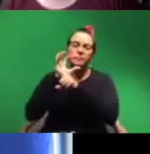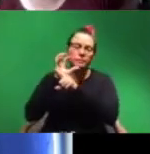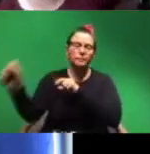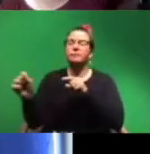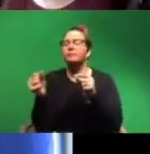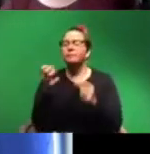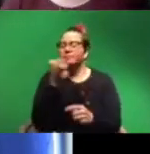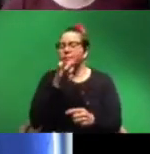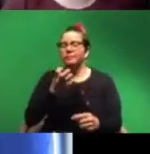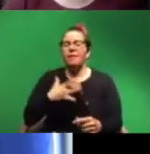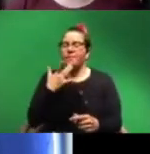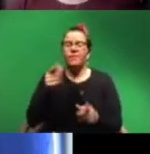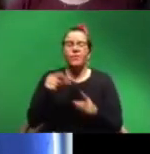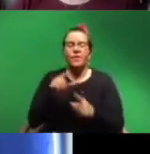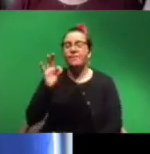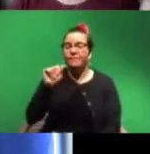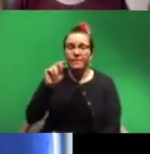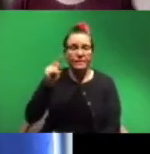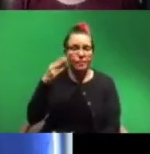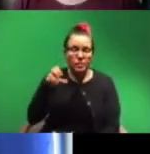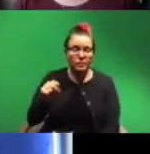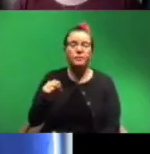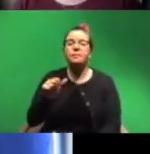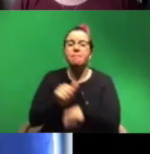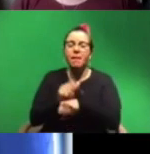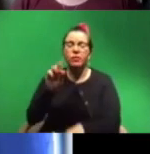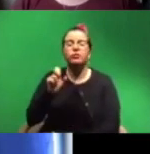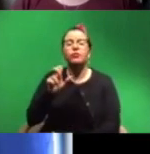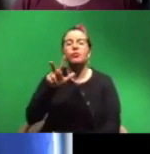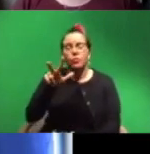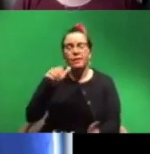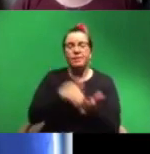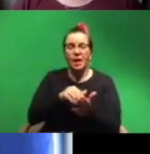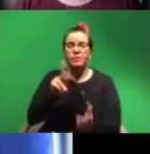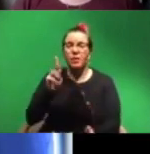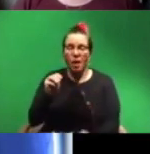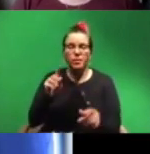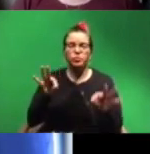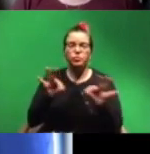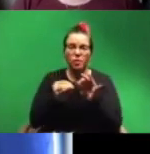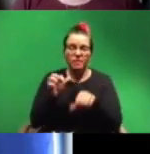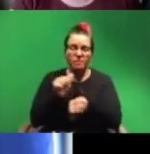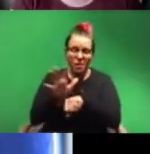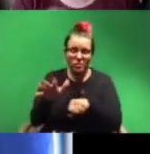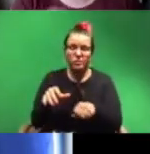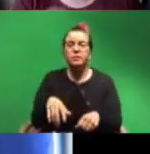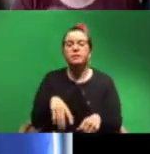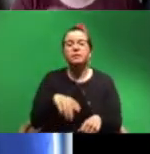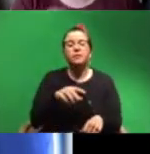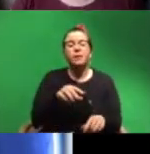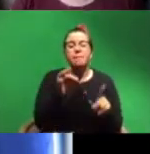of my favorite words, mountain range. It's 3,000 kilometers worth of mountain. It goes all the way from